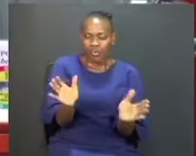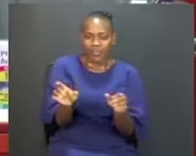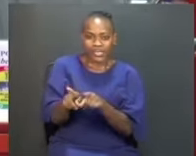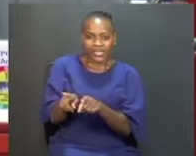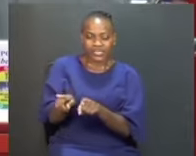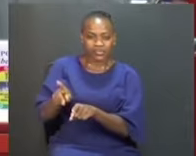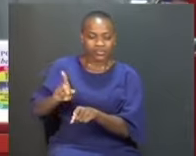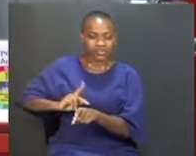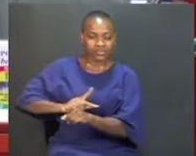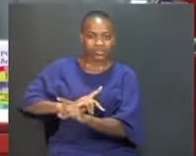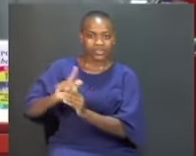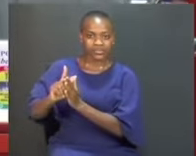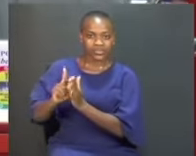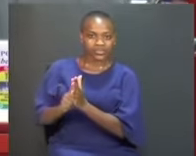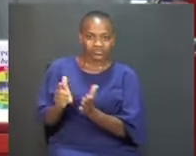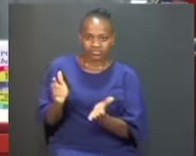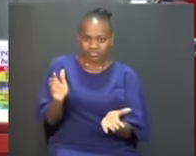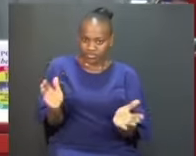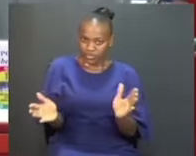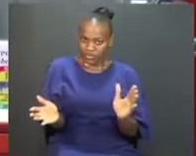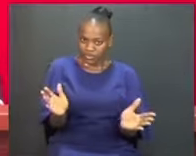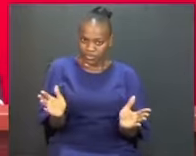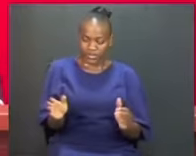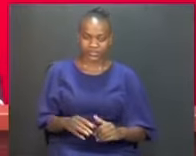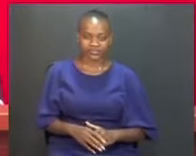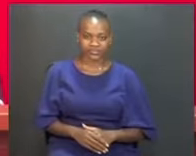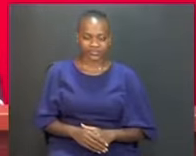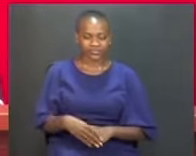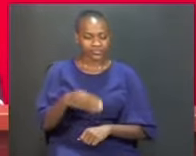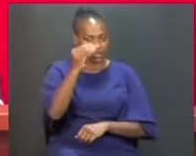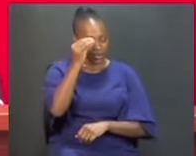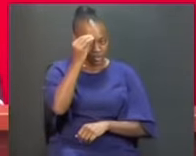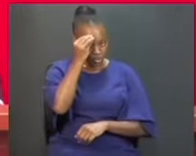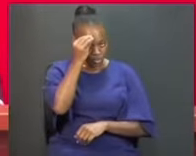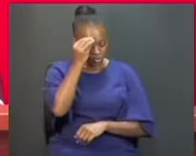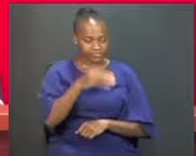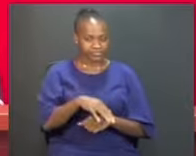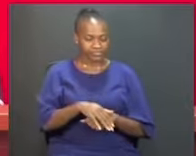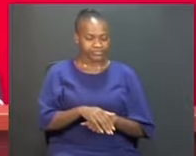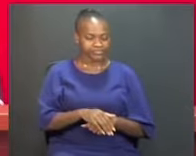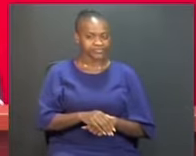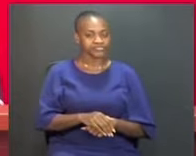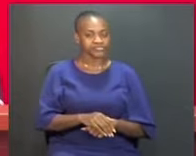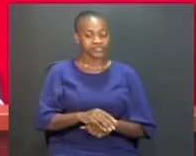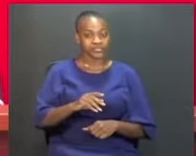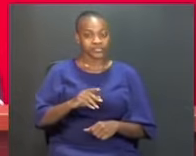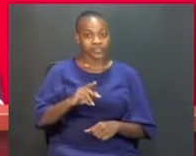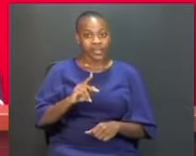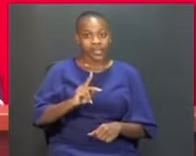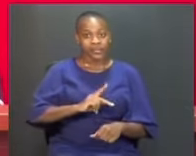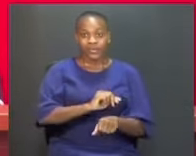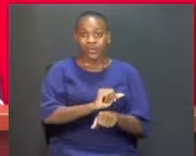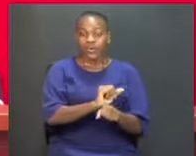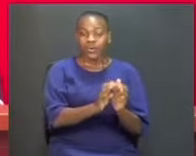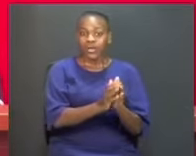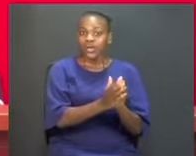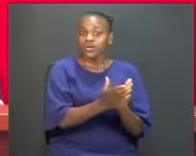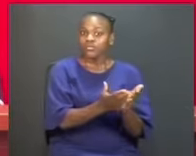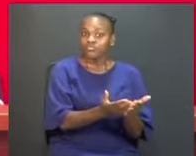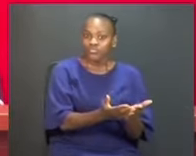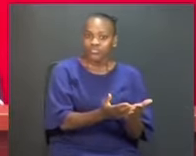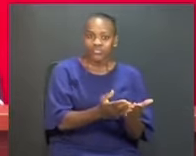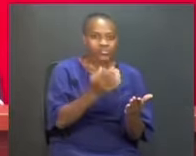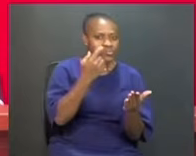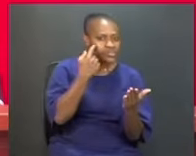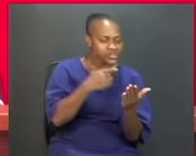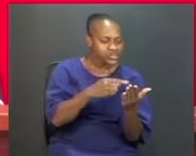orders. And you know from the order paper, we try to follow the order as set out